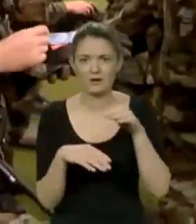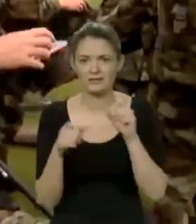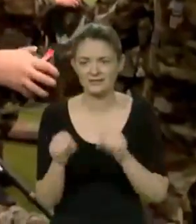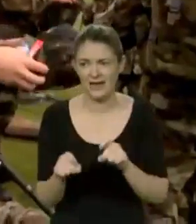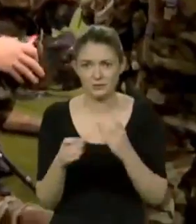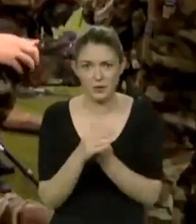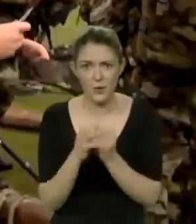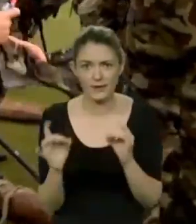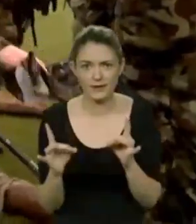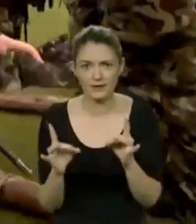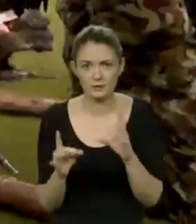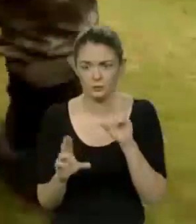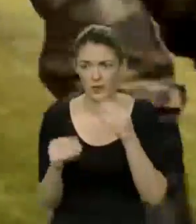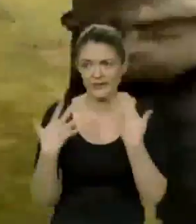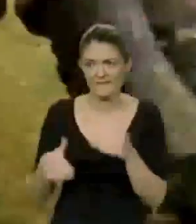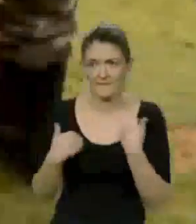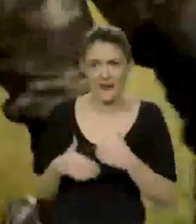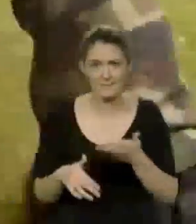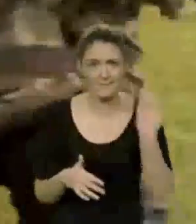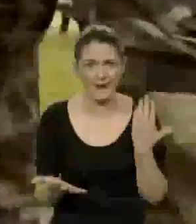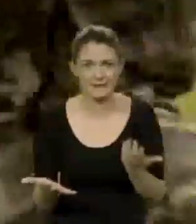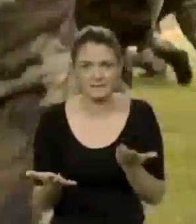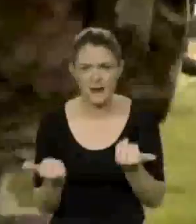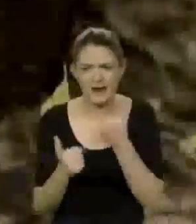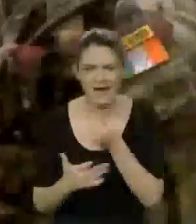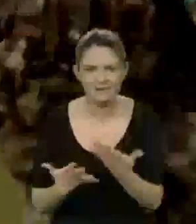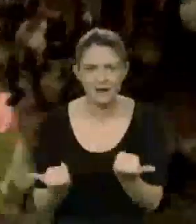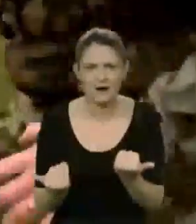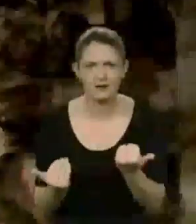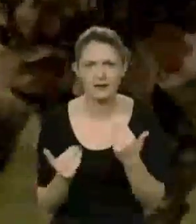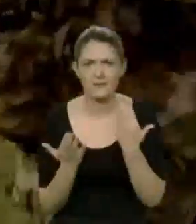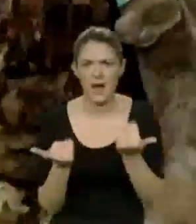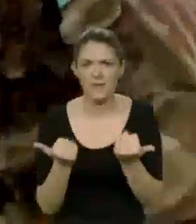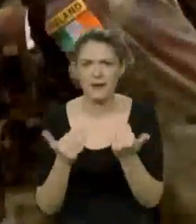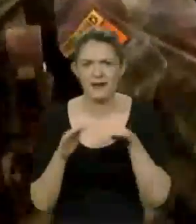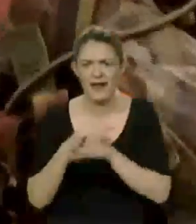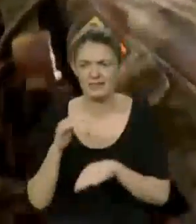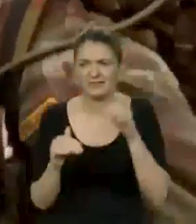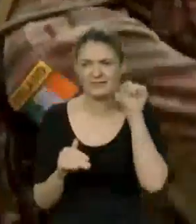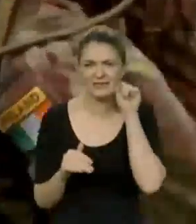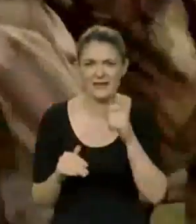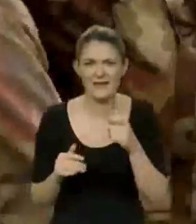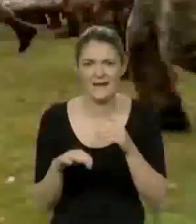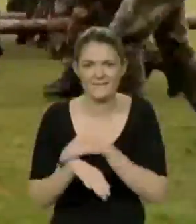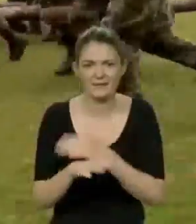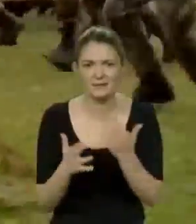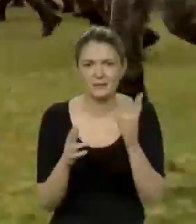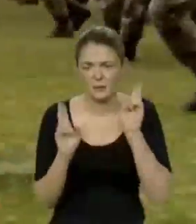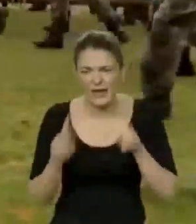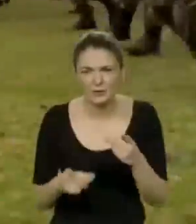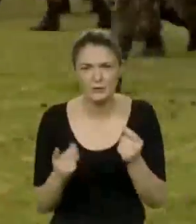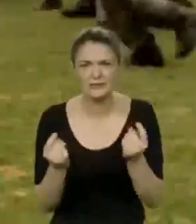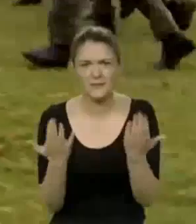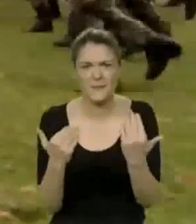Listen up! Don't leave a man behind. Hey! Come on, lads, come on. Come on, that's the sound effects. You can do it, come on. Come